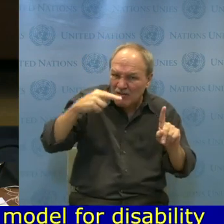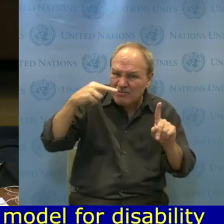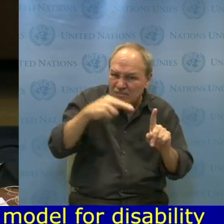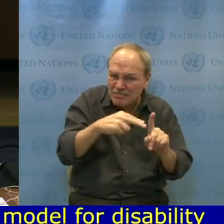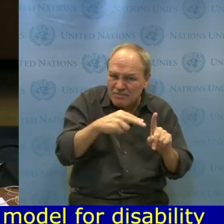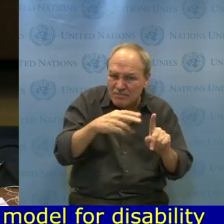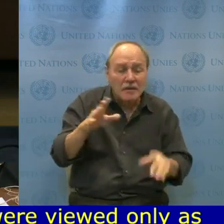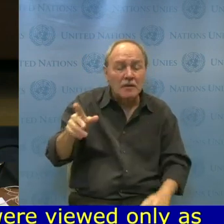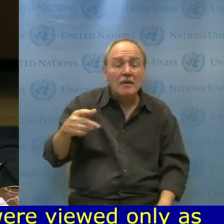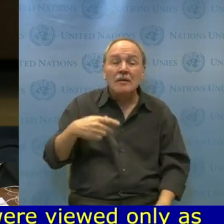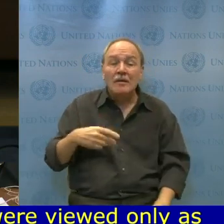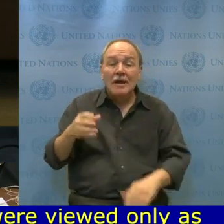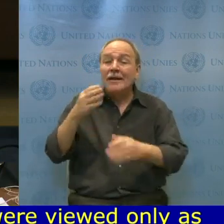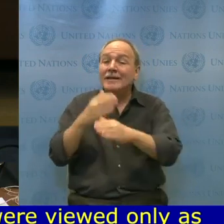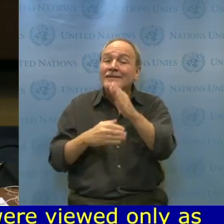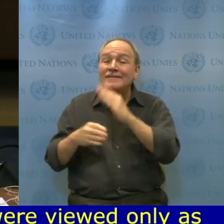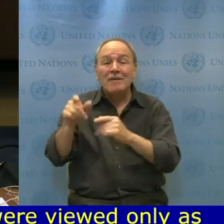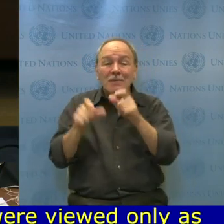by experts